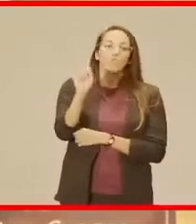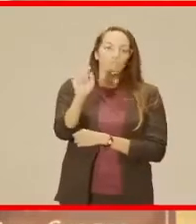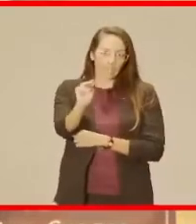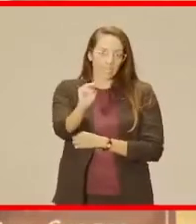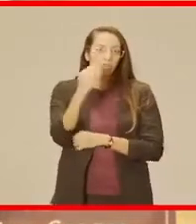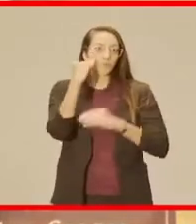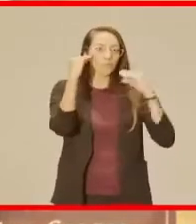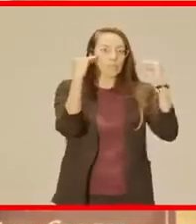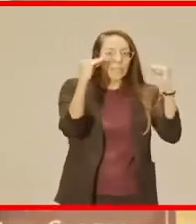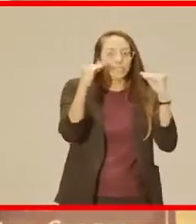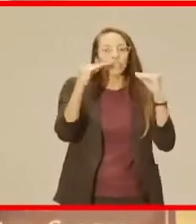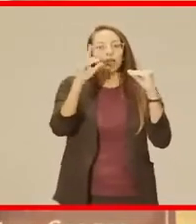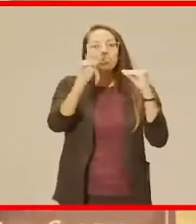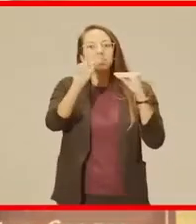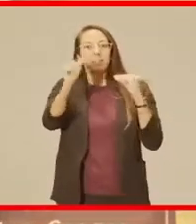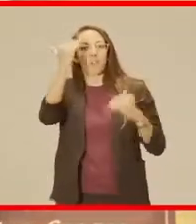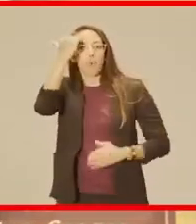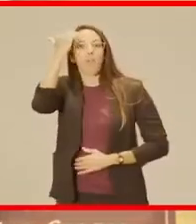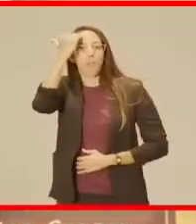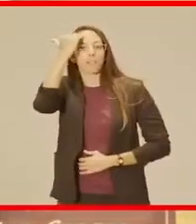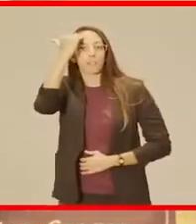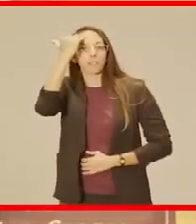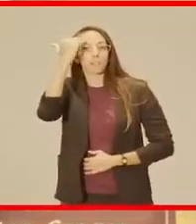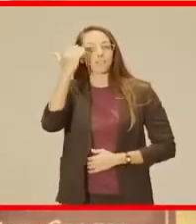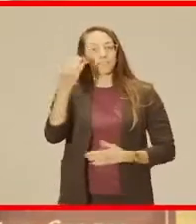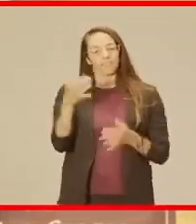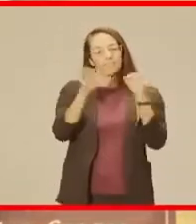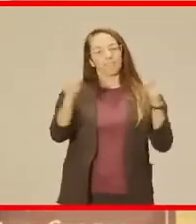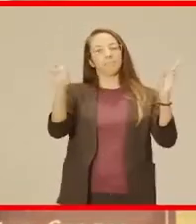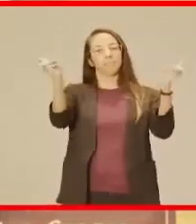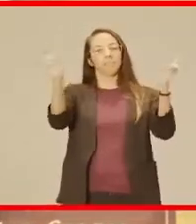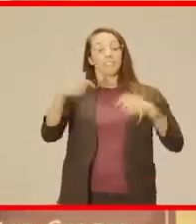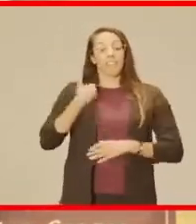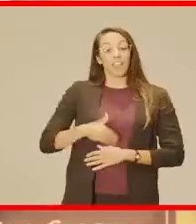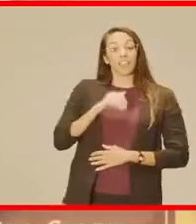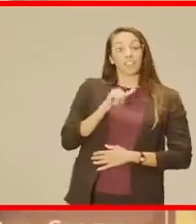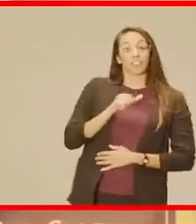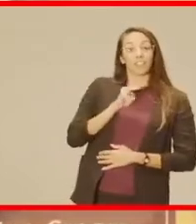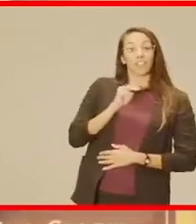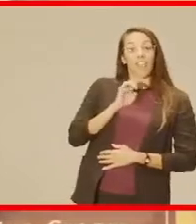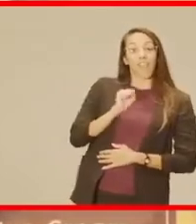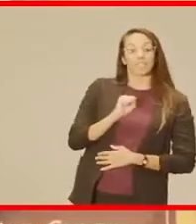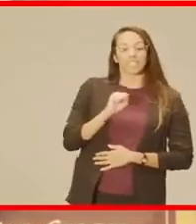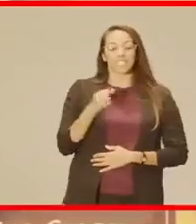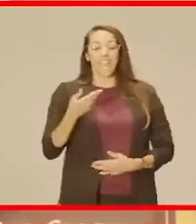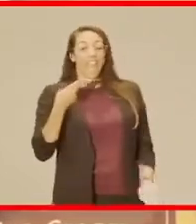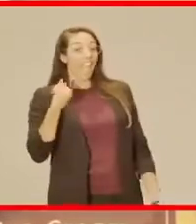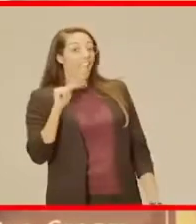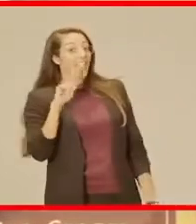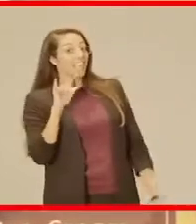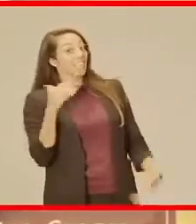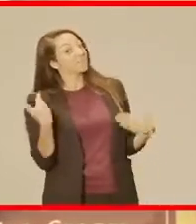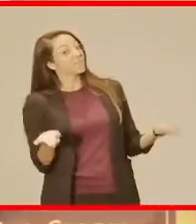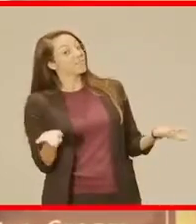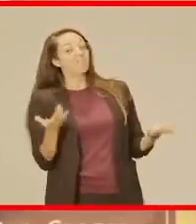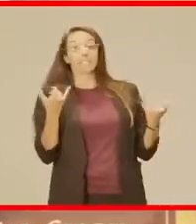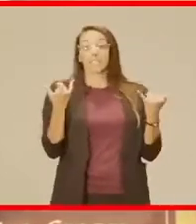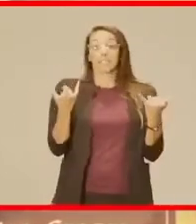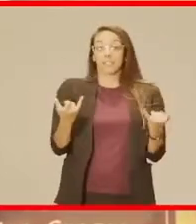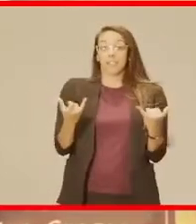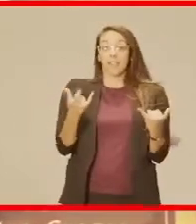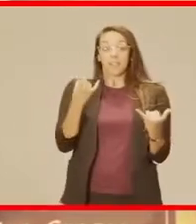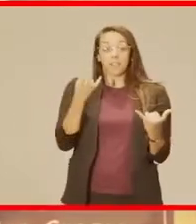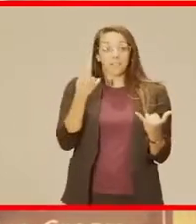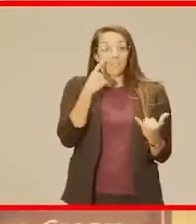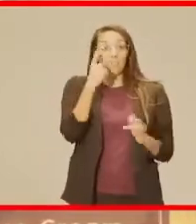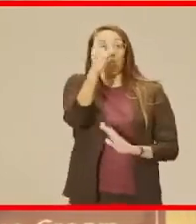teach disability awareness. I'm James Williams. And I'm Haley Buxton. And today, for the next